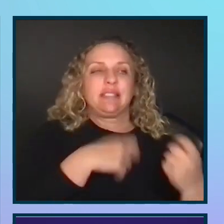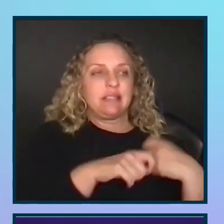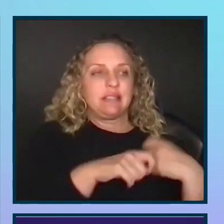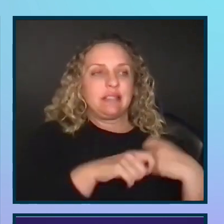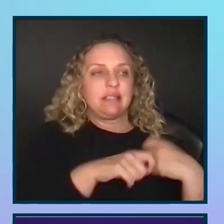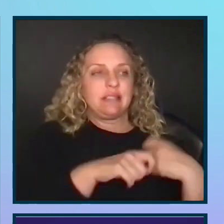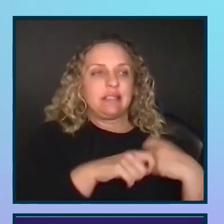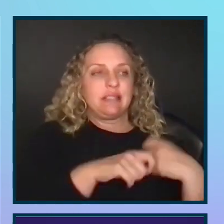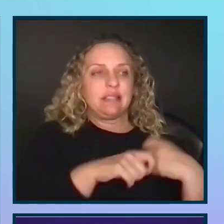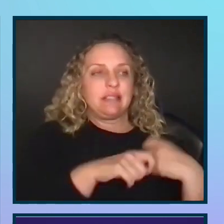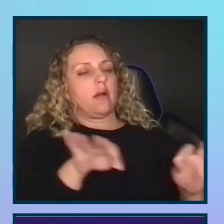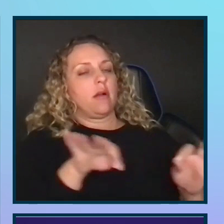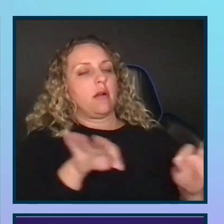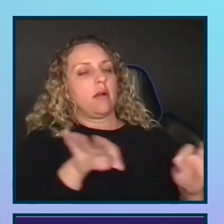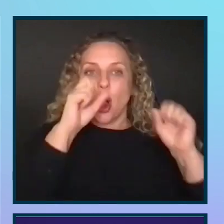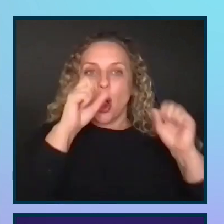Awesome.